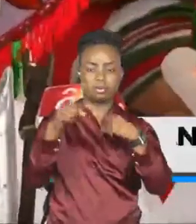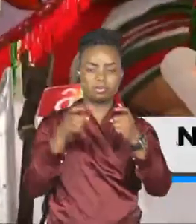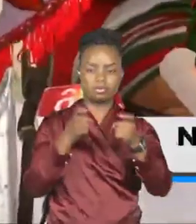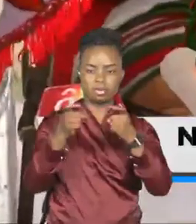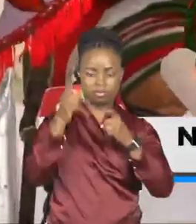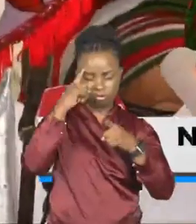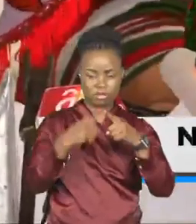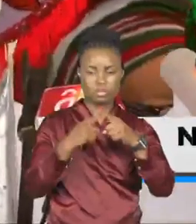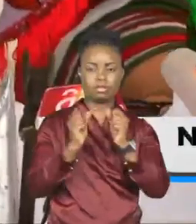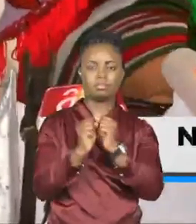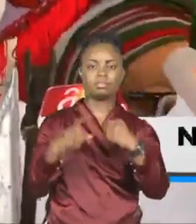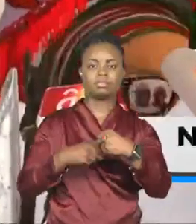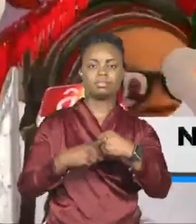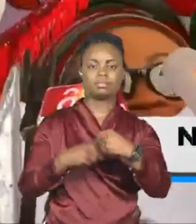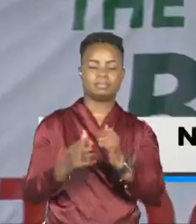16 years.